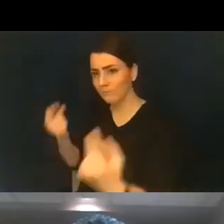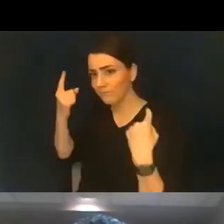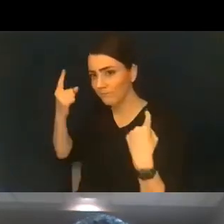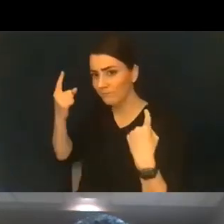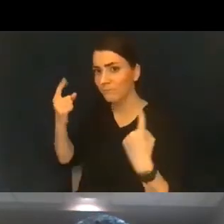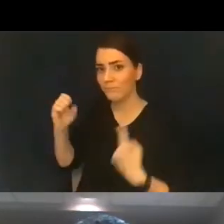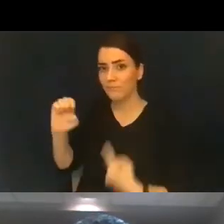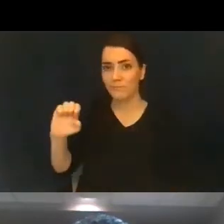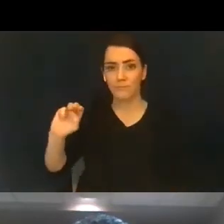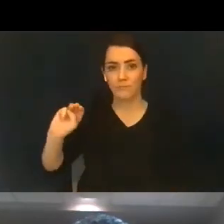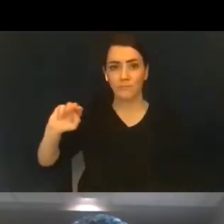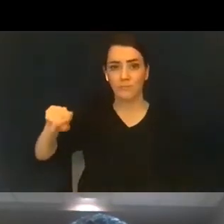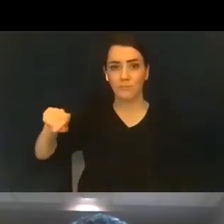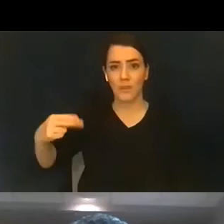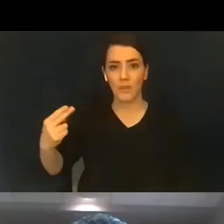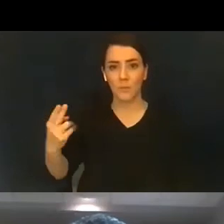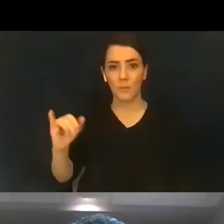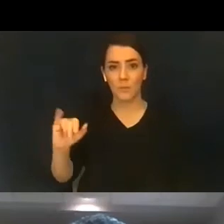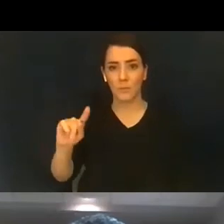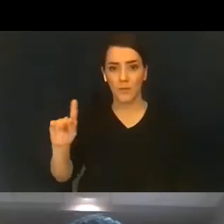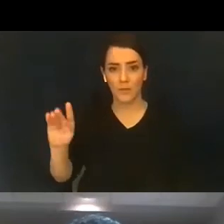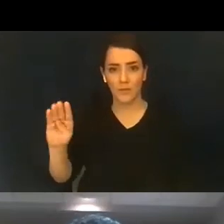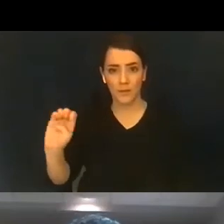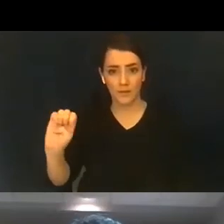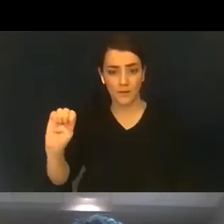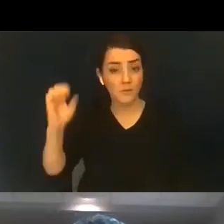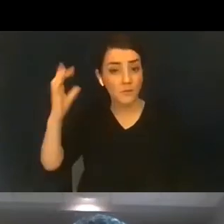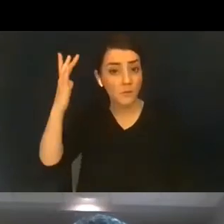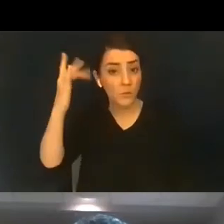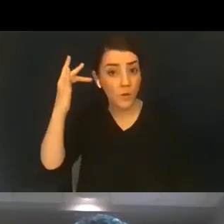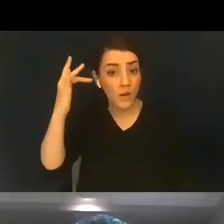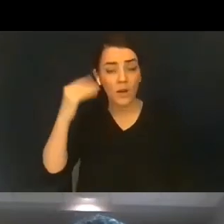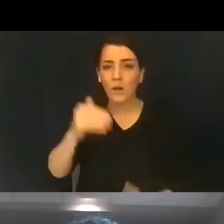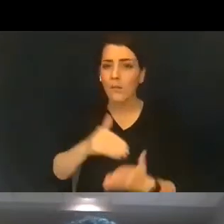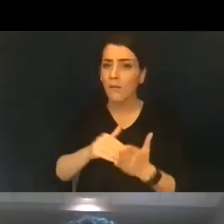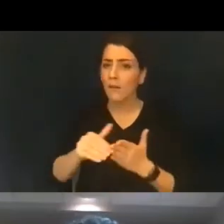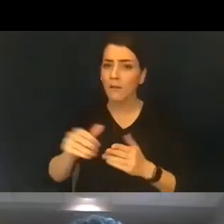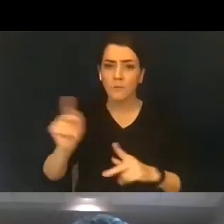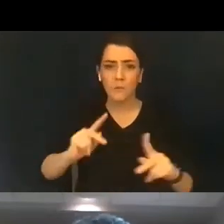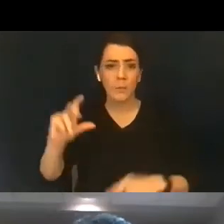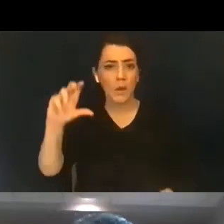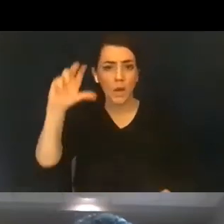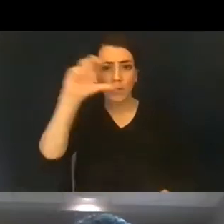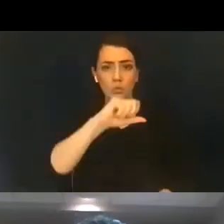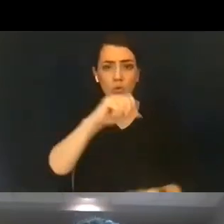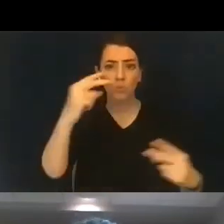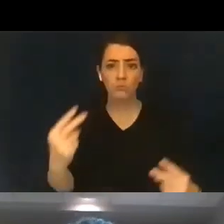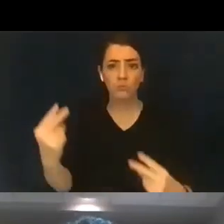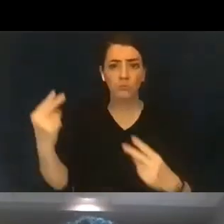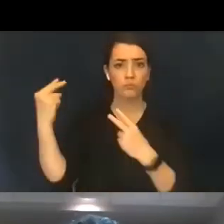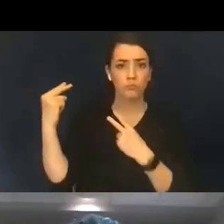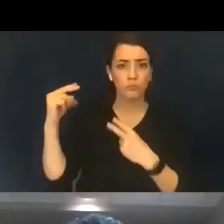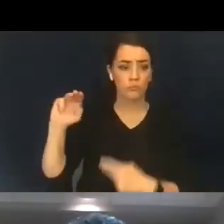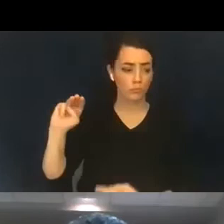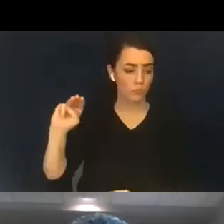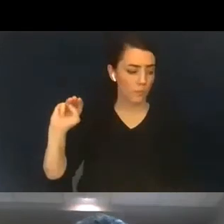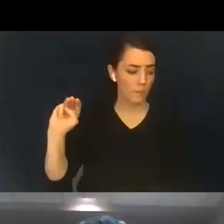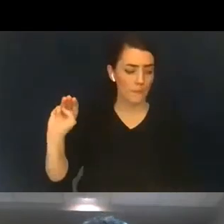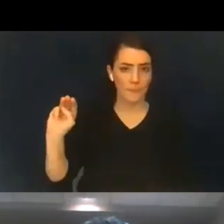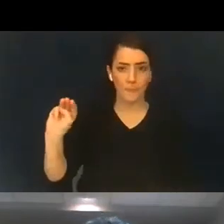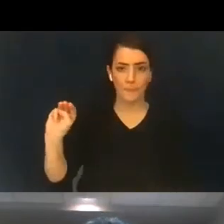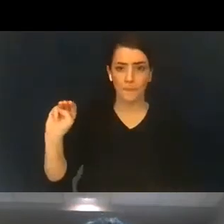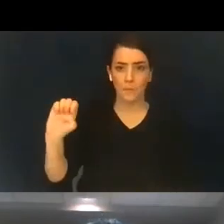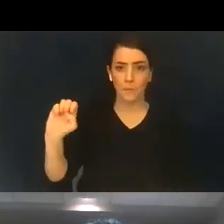memorializing as a certain date, like Memorial Day or Veterans Day, July 4th.